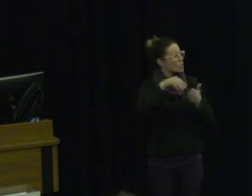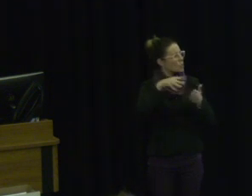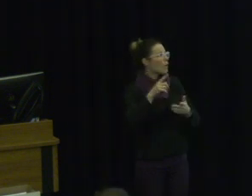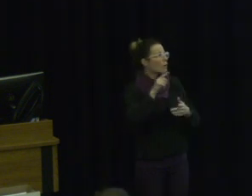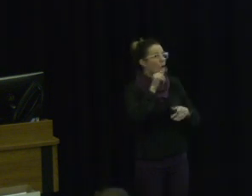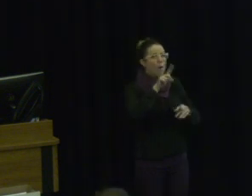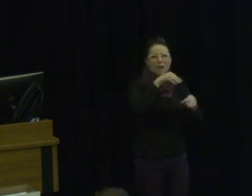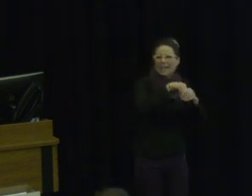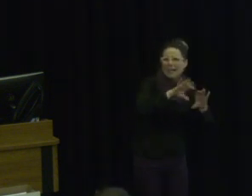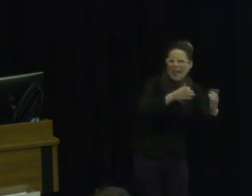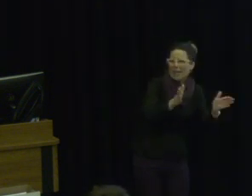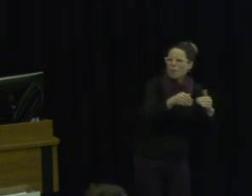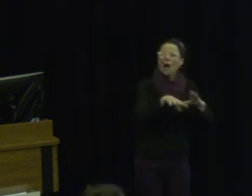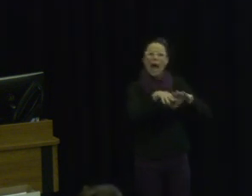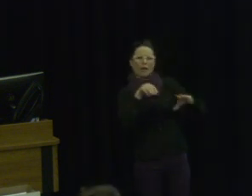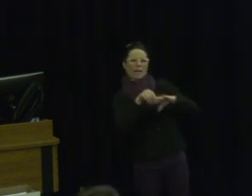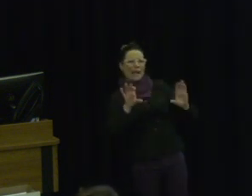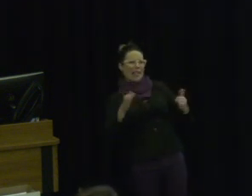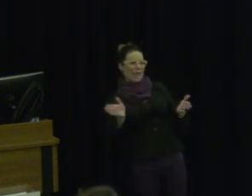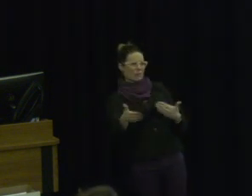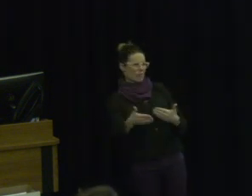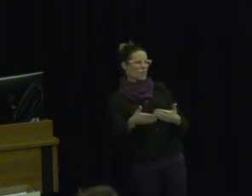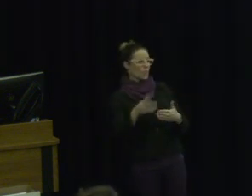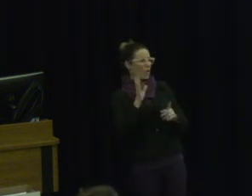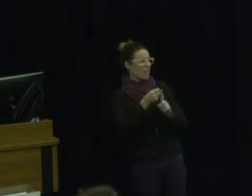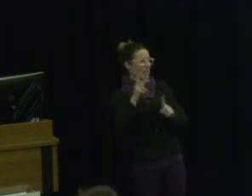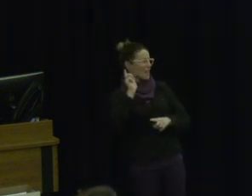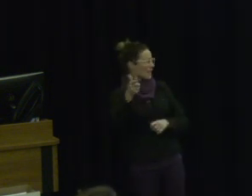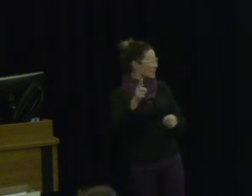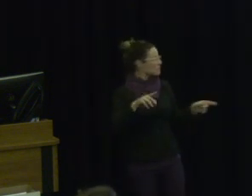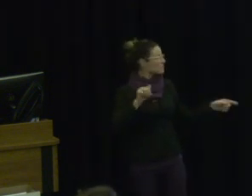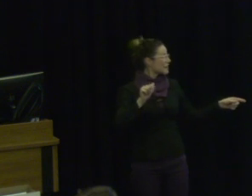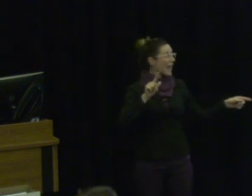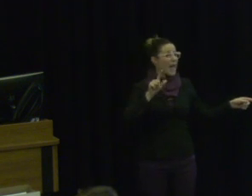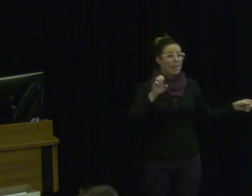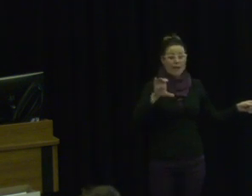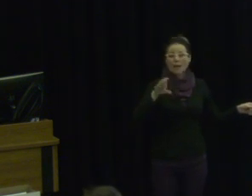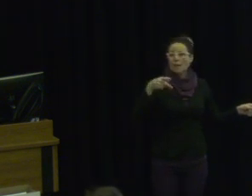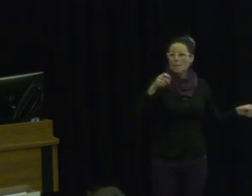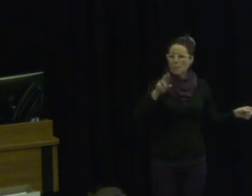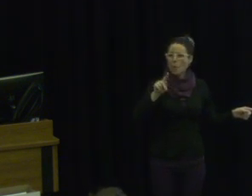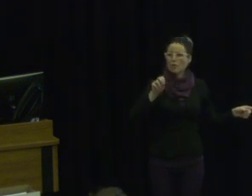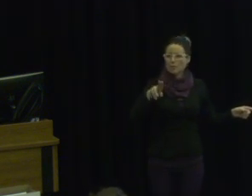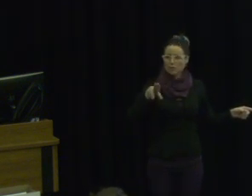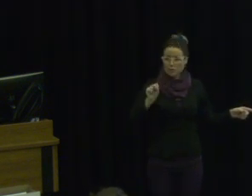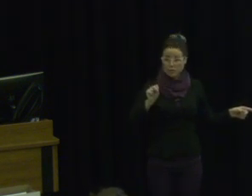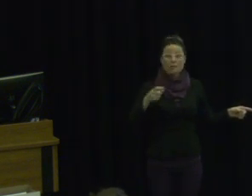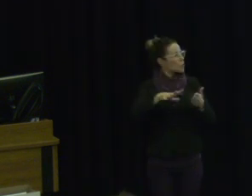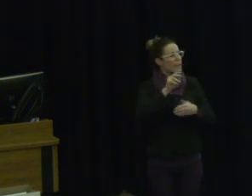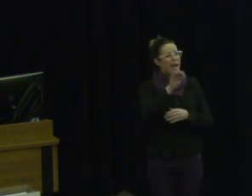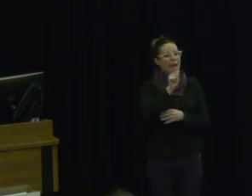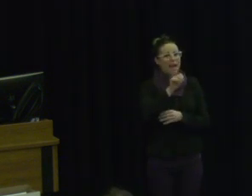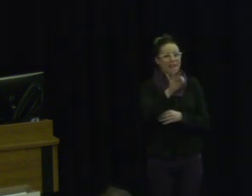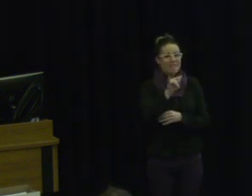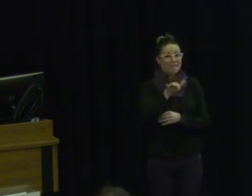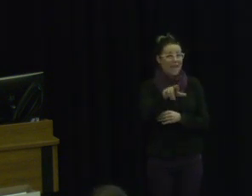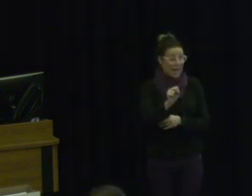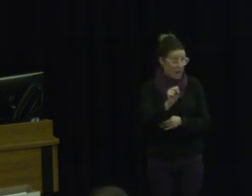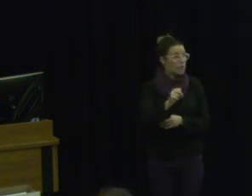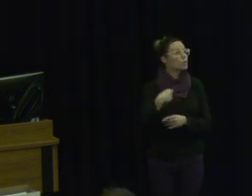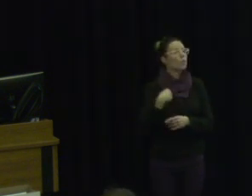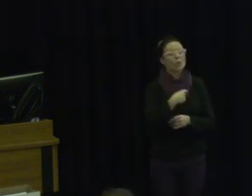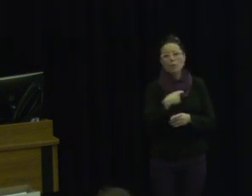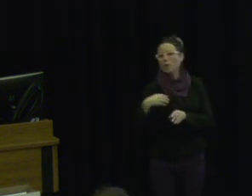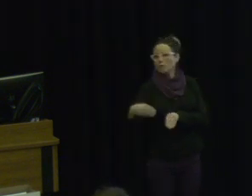services. Good morning, everyone. I'm Alec Porches. I serve as Chief Business Officer for the USA that are outside of